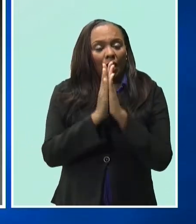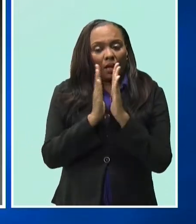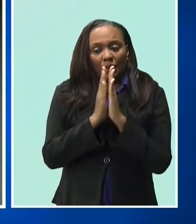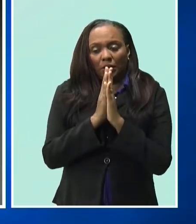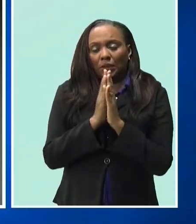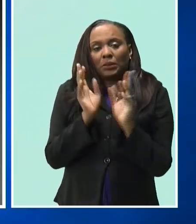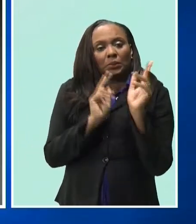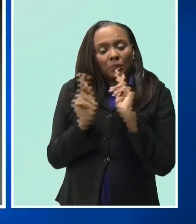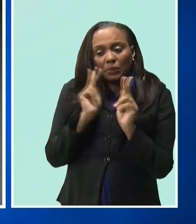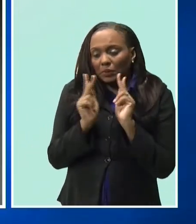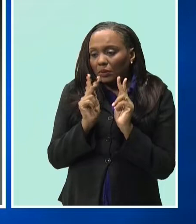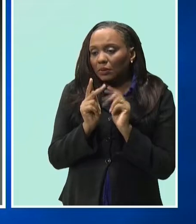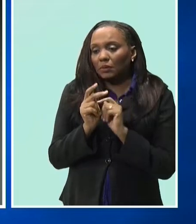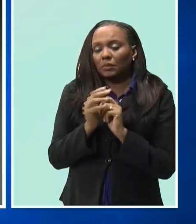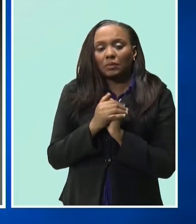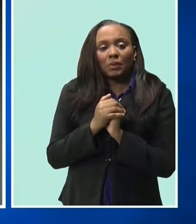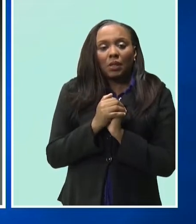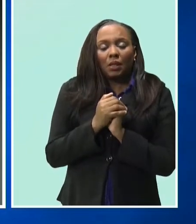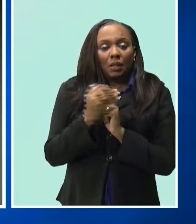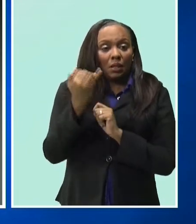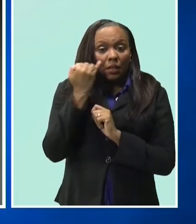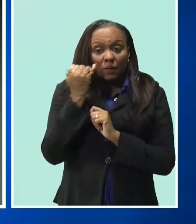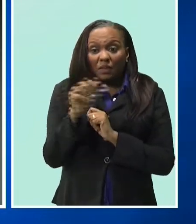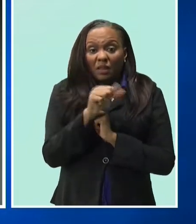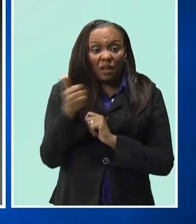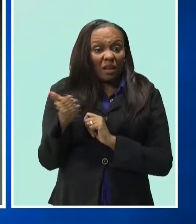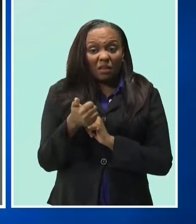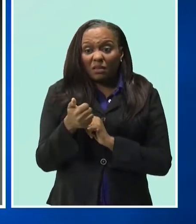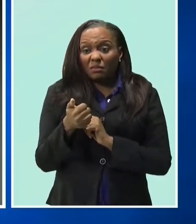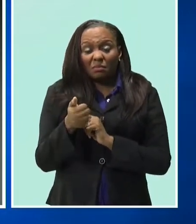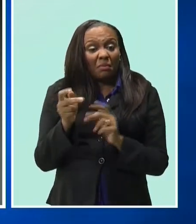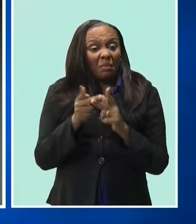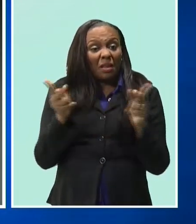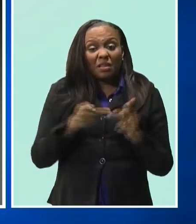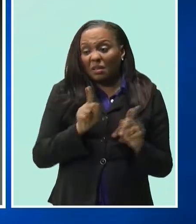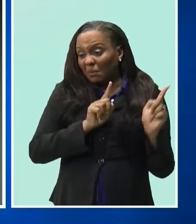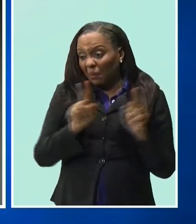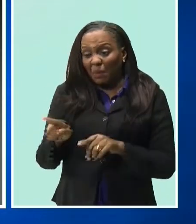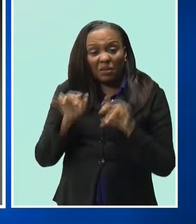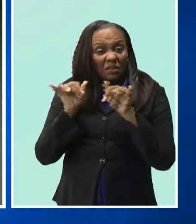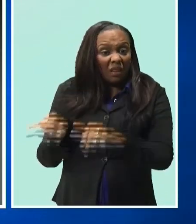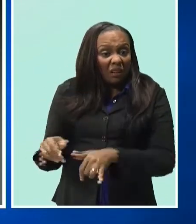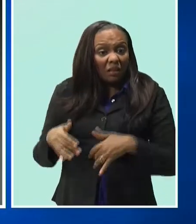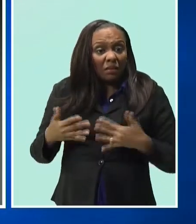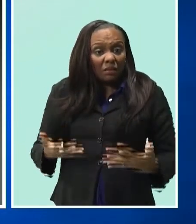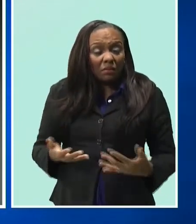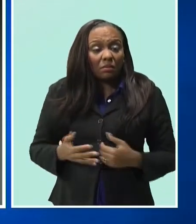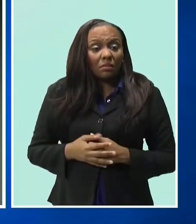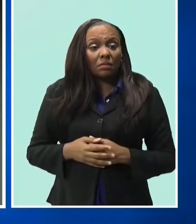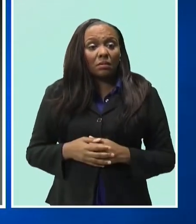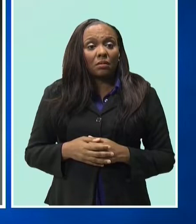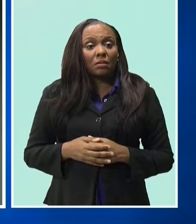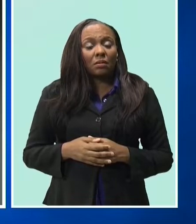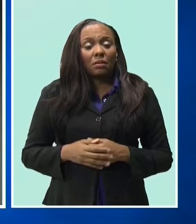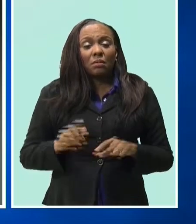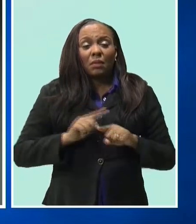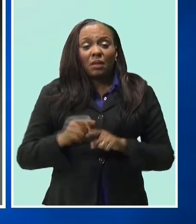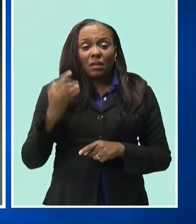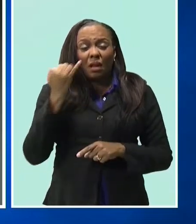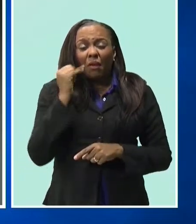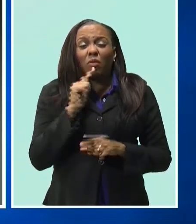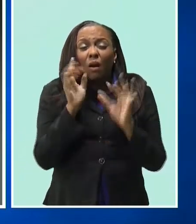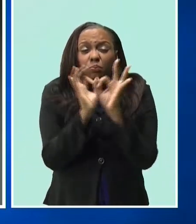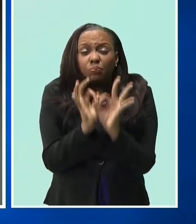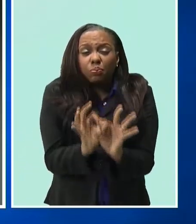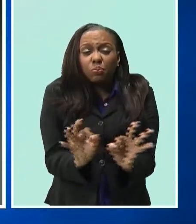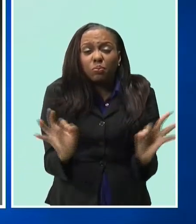another means of housing for the time being, but like I said, if it is a case where it meets the criteria